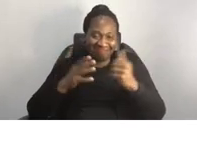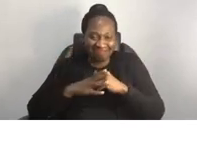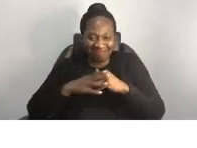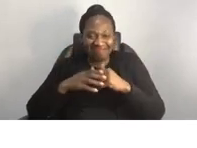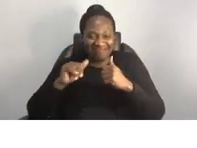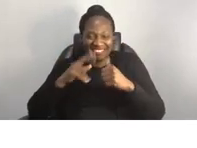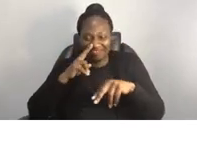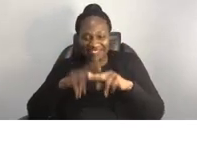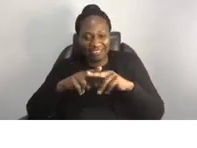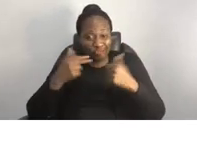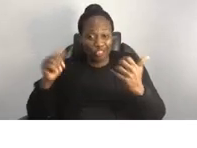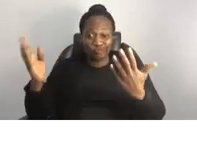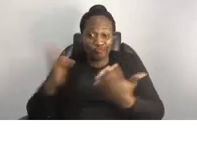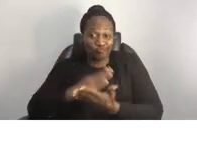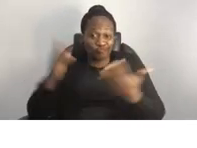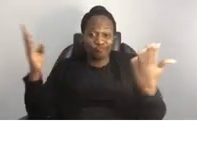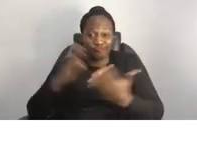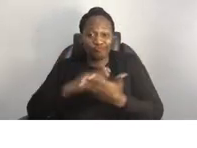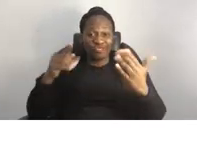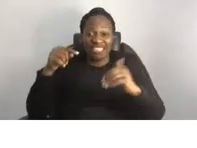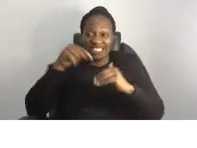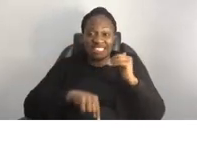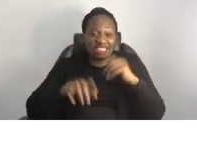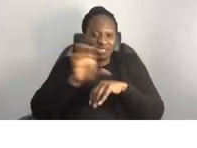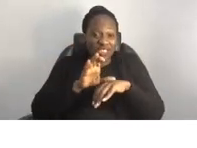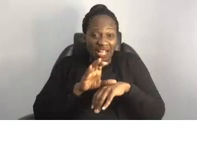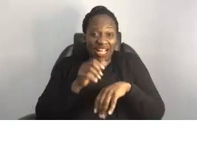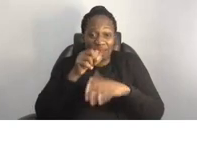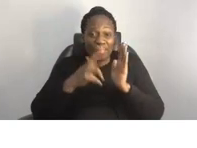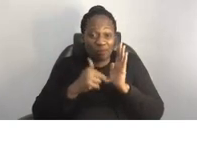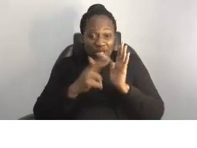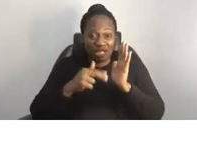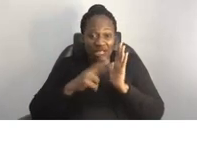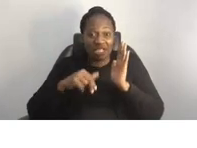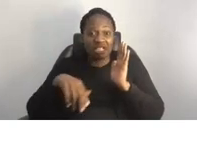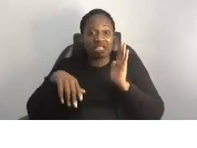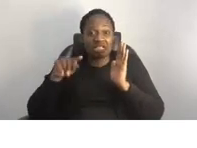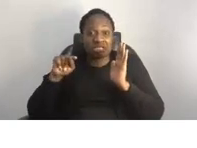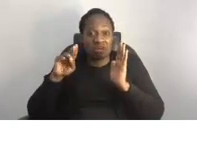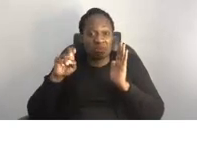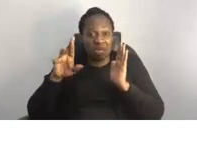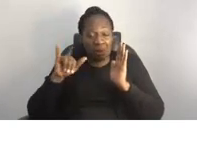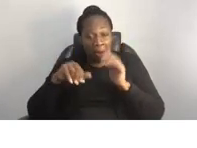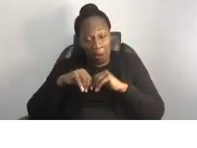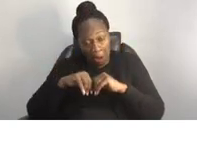that's always a fun one. Deep chocolate peanut butter, tea berry, that sounds really refreshing.